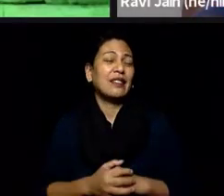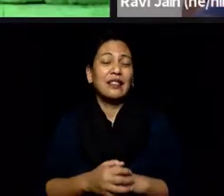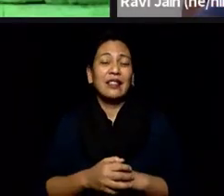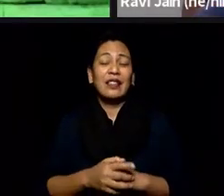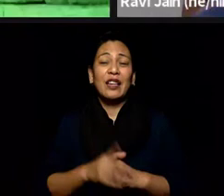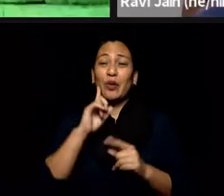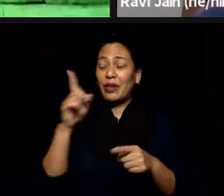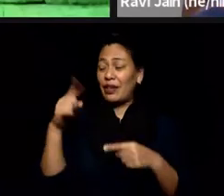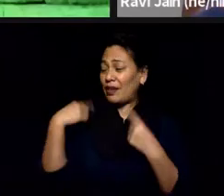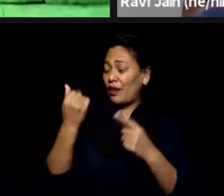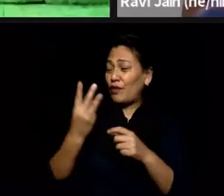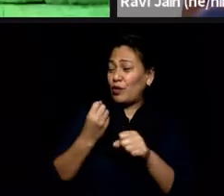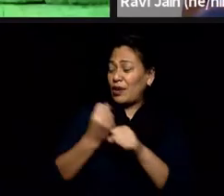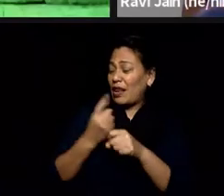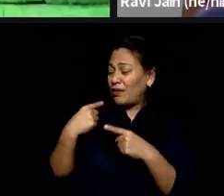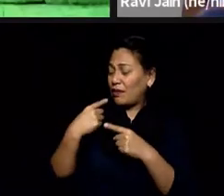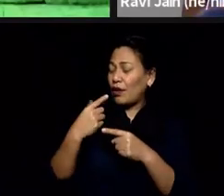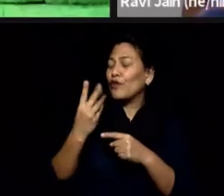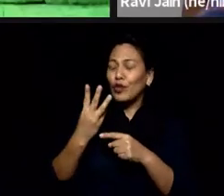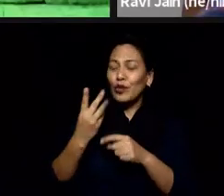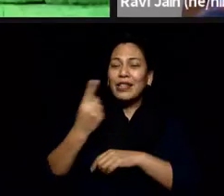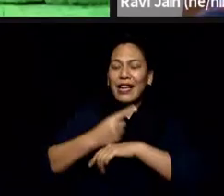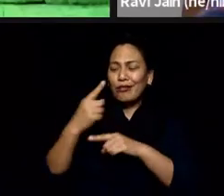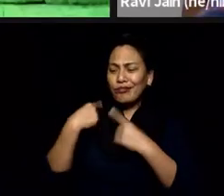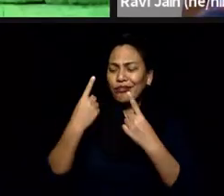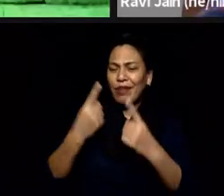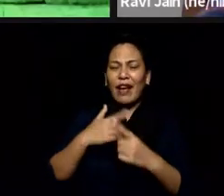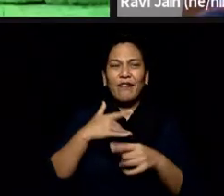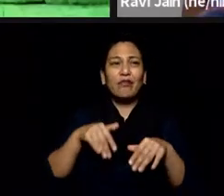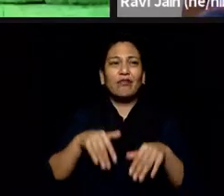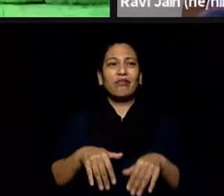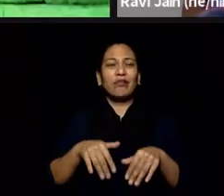in the last couple of days. And it's been really,